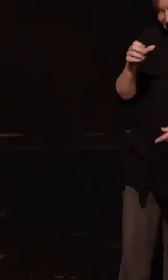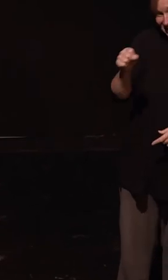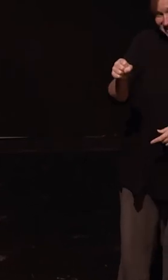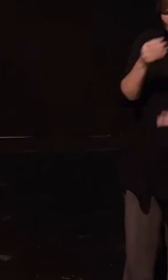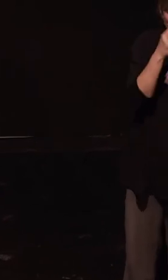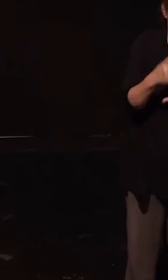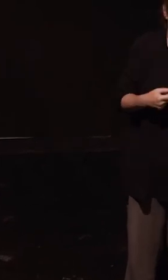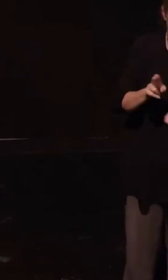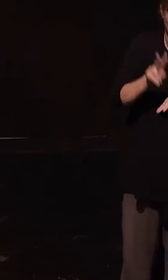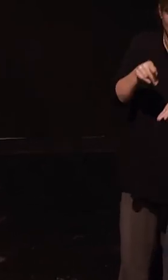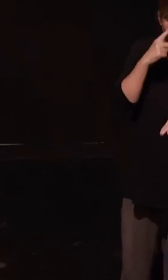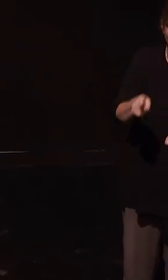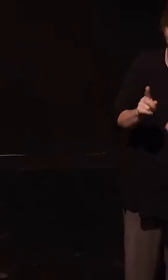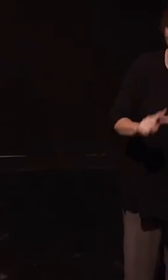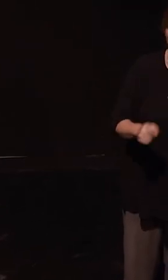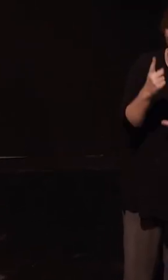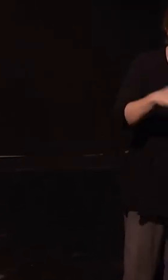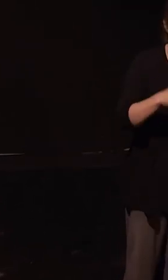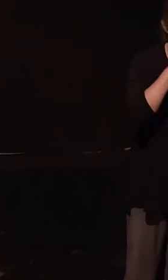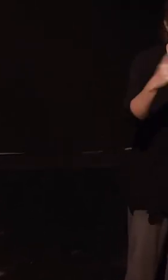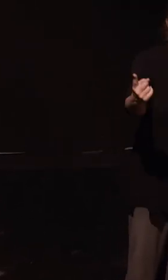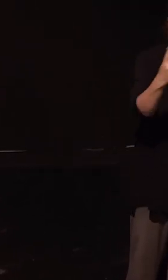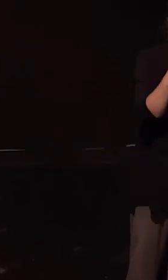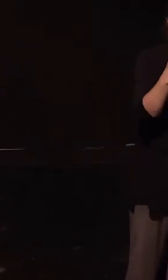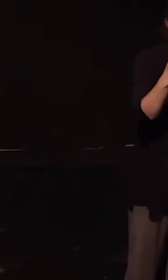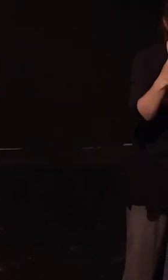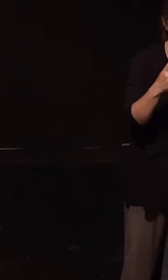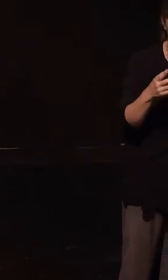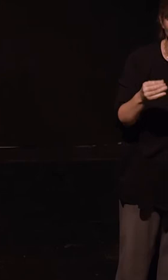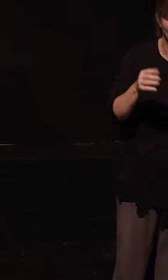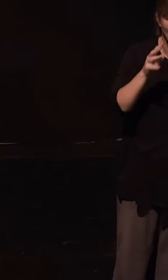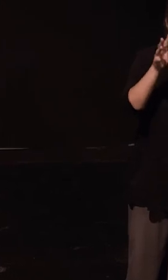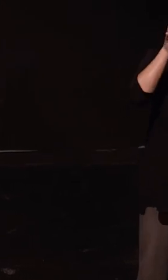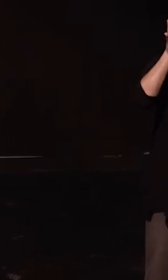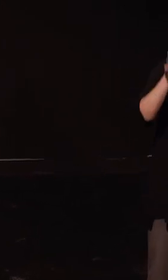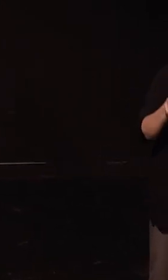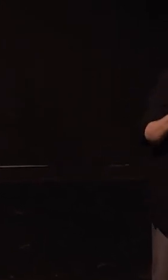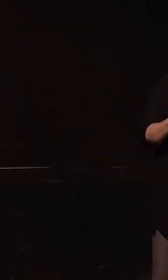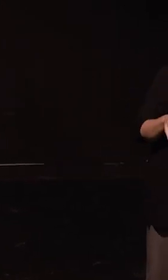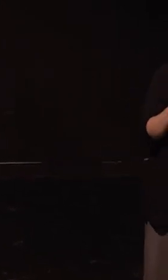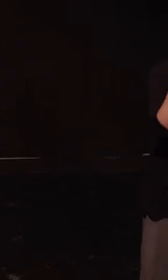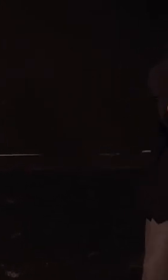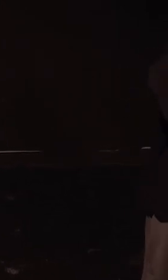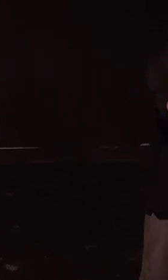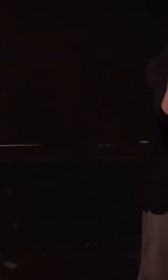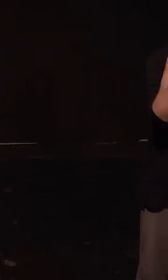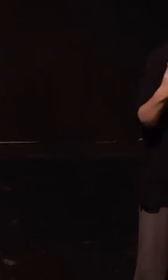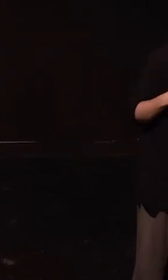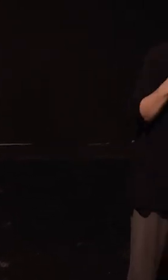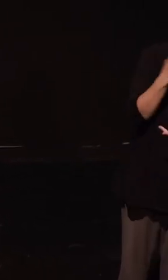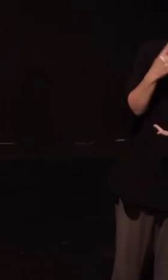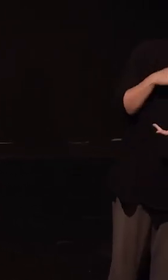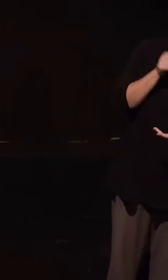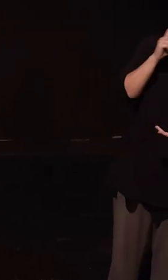say yes. And one time I had this lady come up to me on the street, and she was in a little bit of a panic, but nothing too crazy, but she was like said something, and I didn't